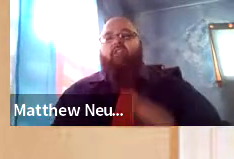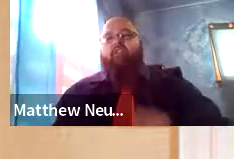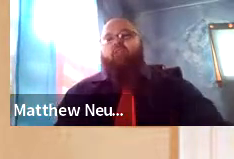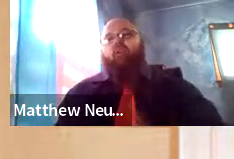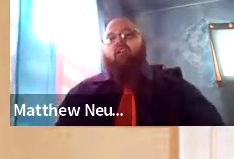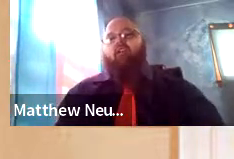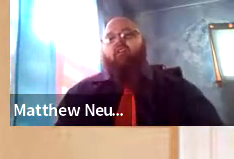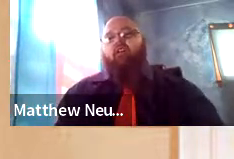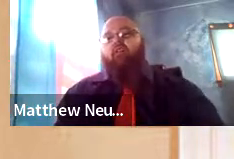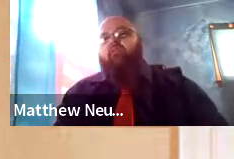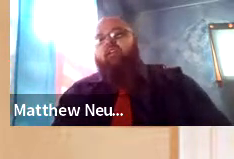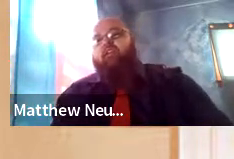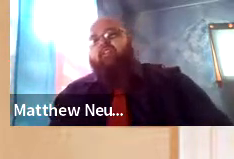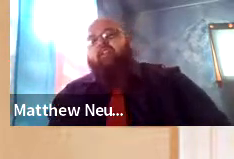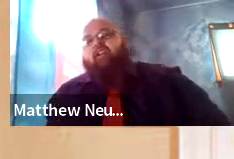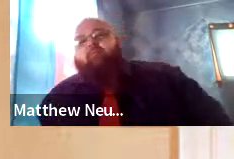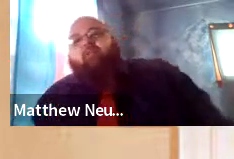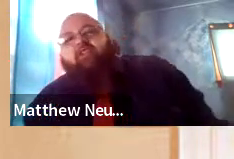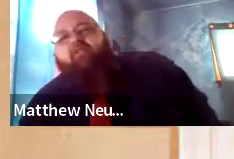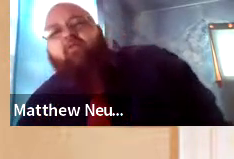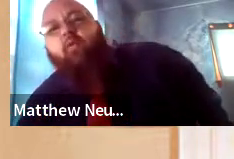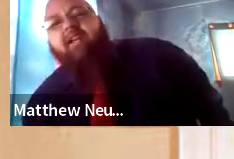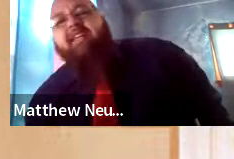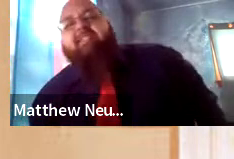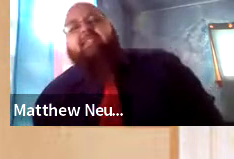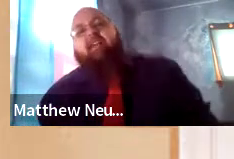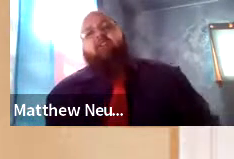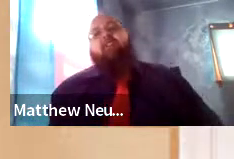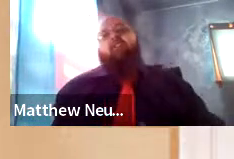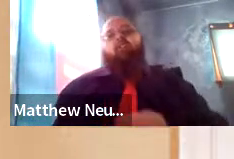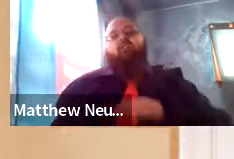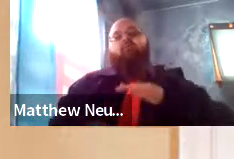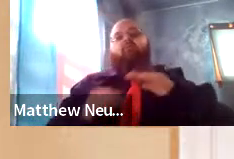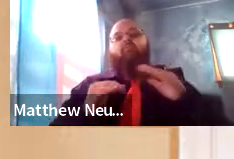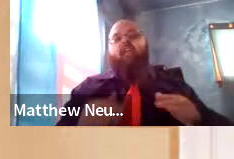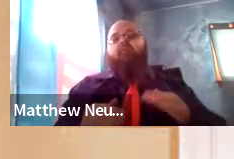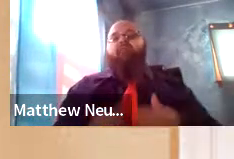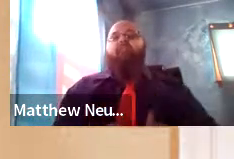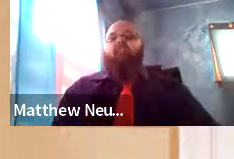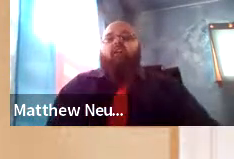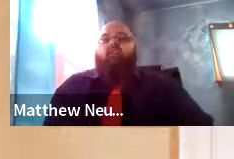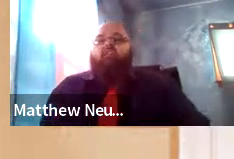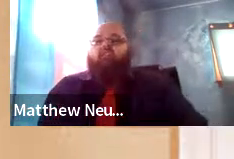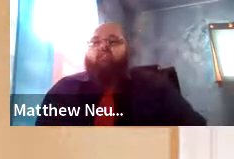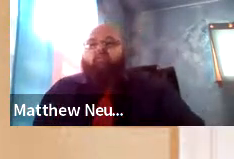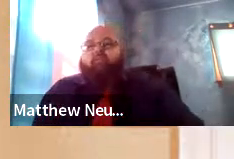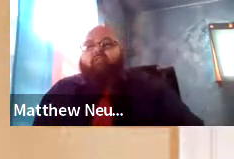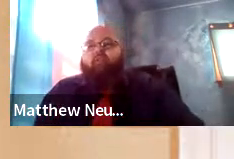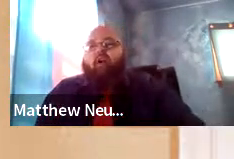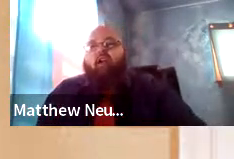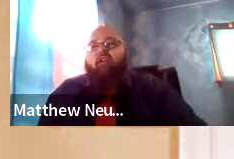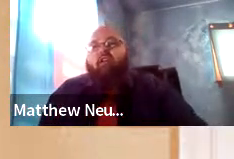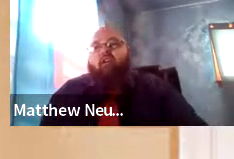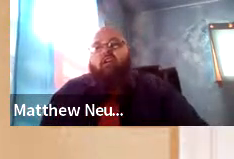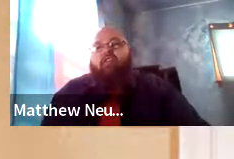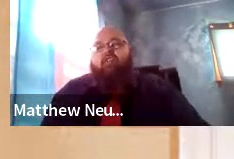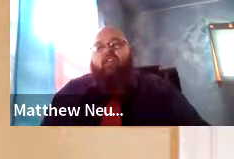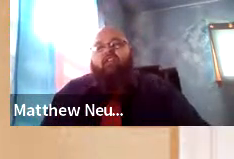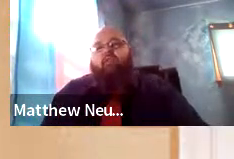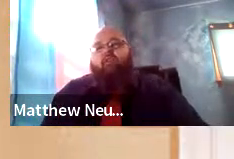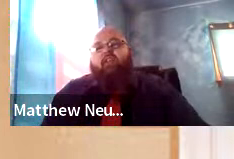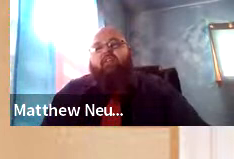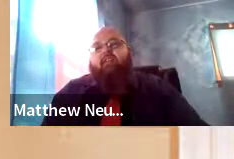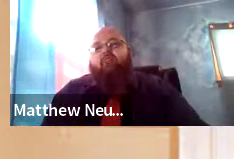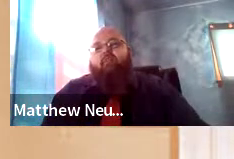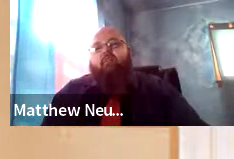from this choir alone, the number is 47 names longer than the members of choir. So